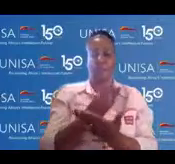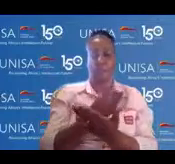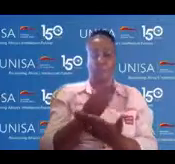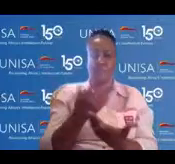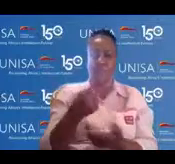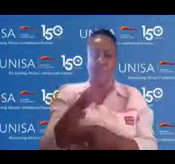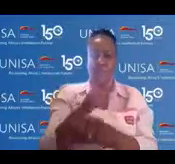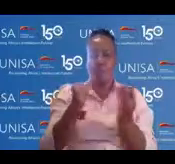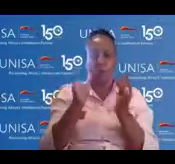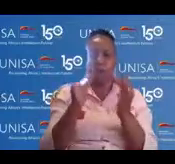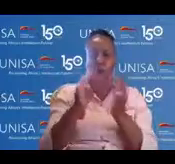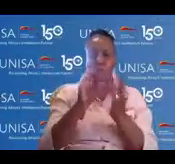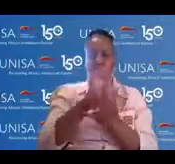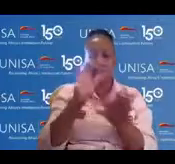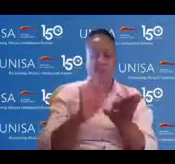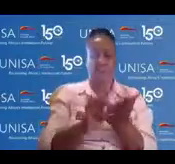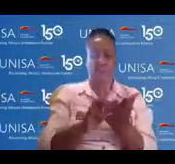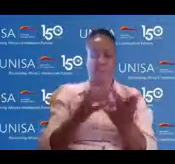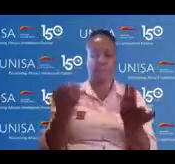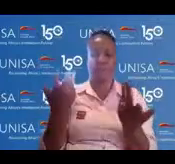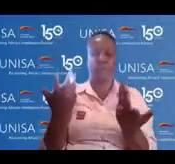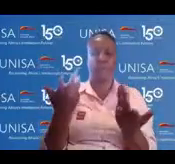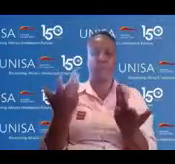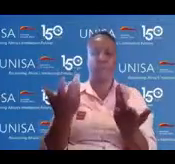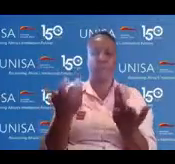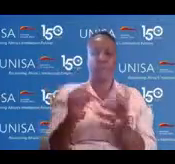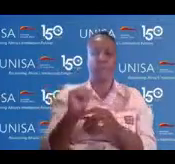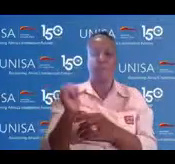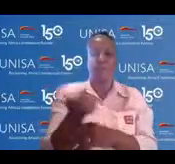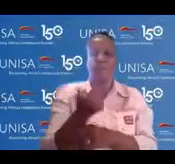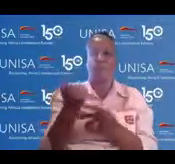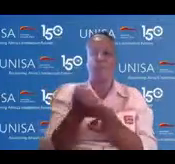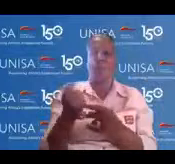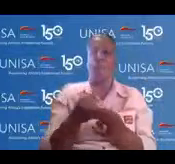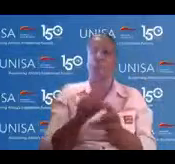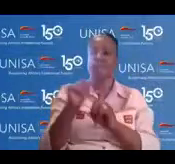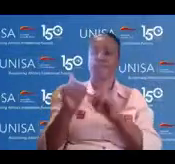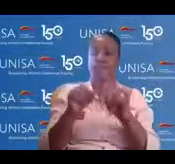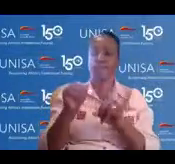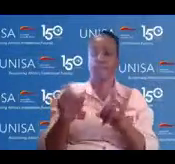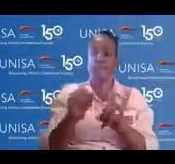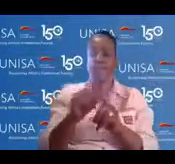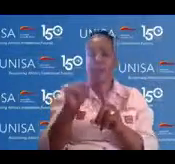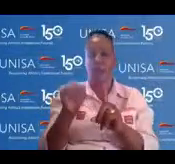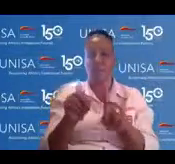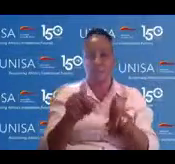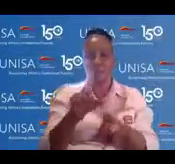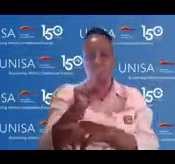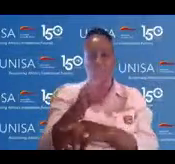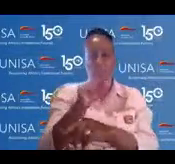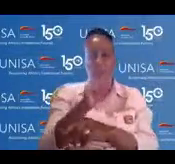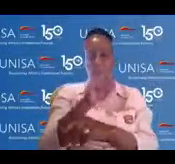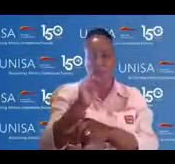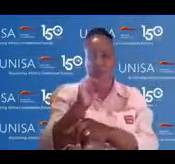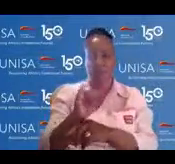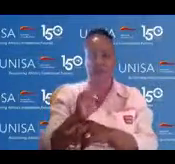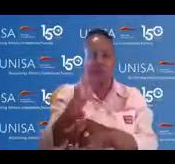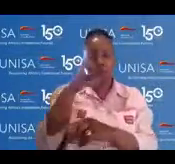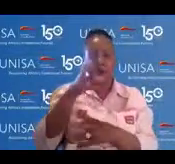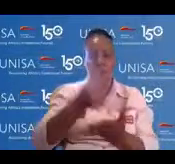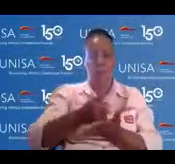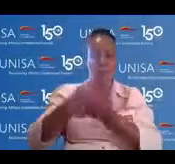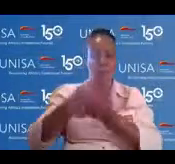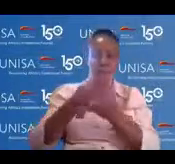center. But for general questions, you can rely on Luwazi, and even Luwazi can even assist you with any